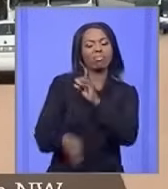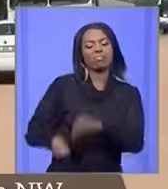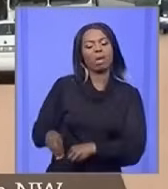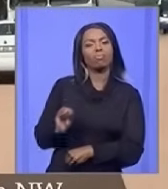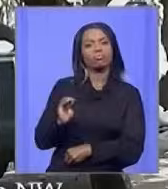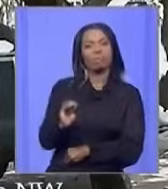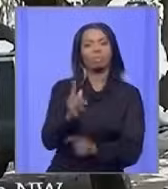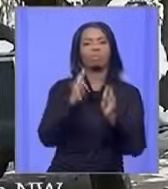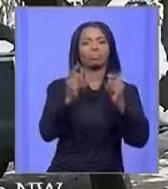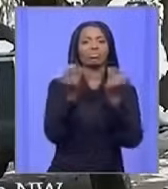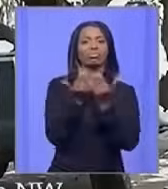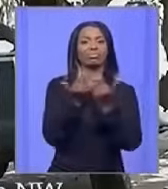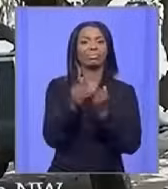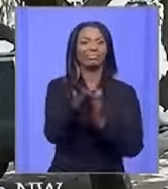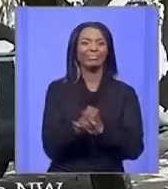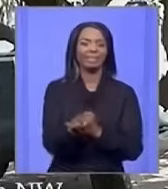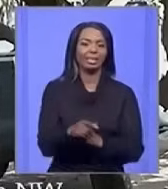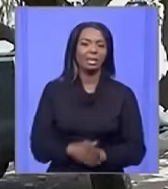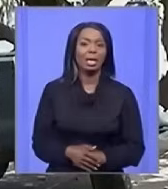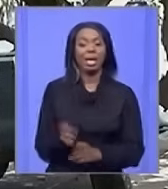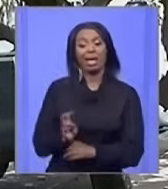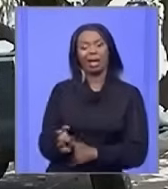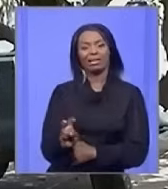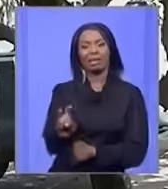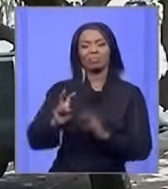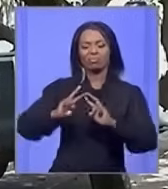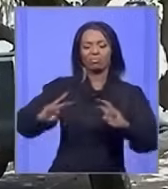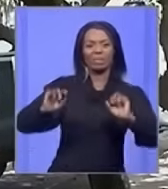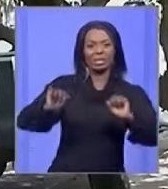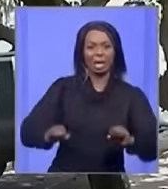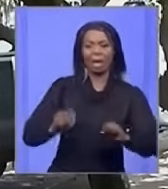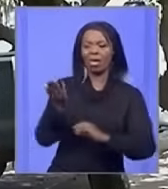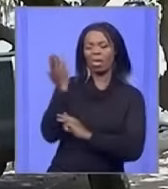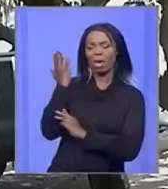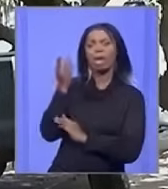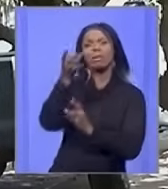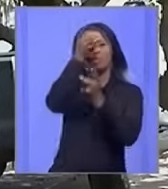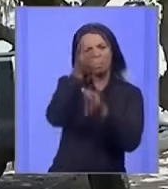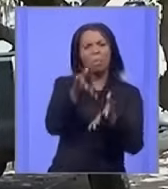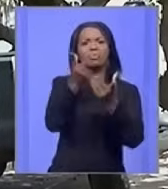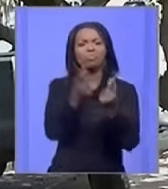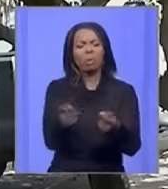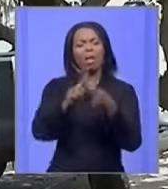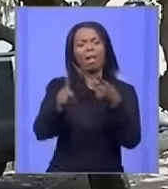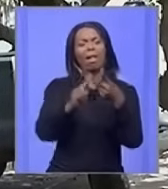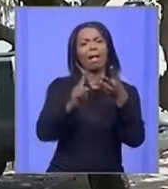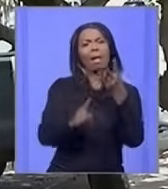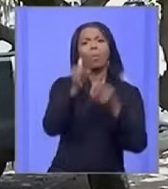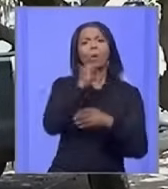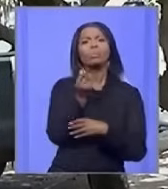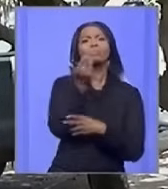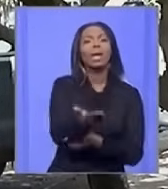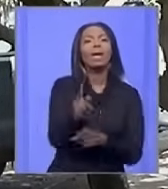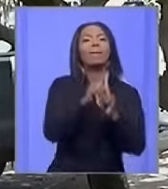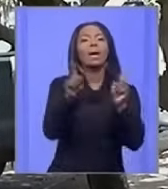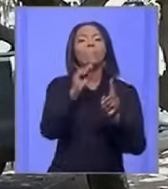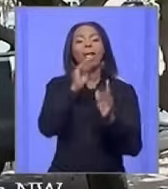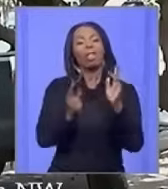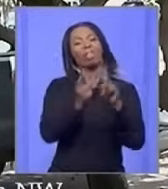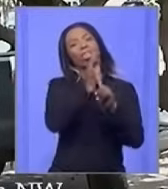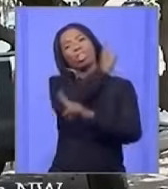tsa barutwana. Previously di SIU le tsa investigator tsa bua gore ba tlamehile ba etse yang ha ba etsa this tender so bontsha ba ntse ba sa